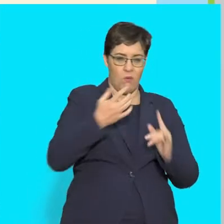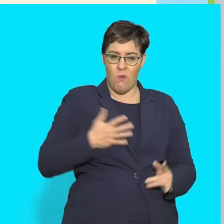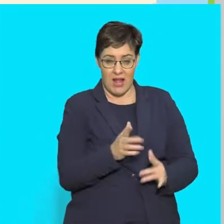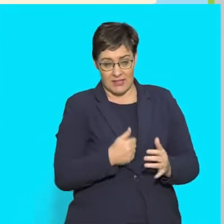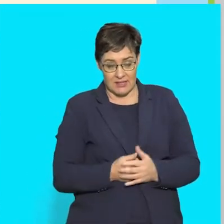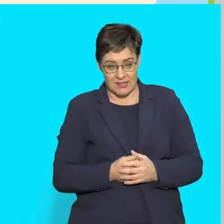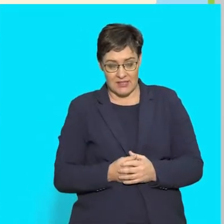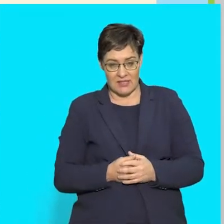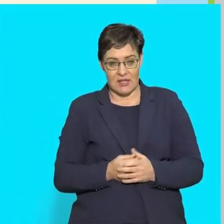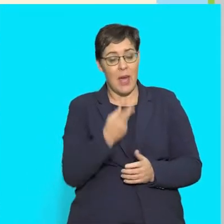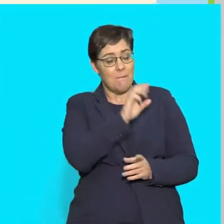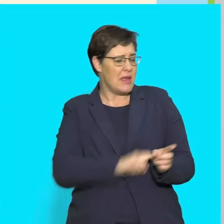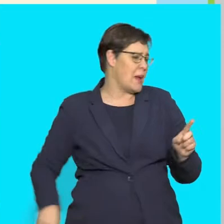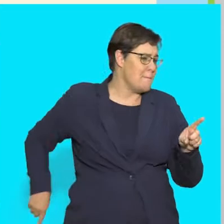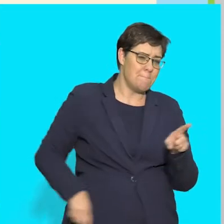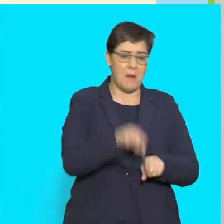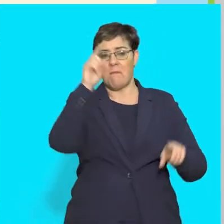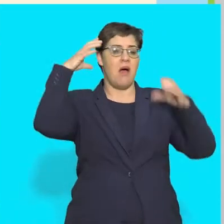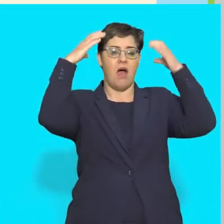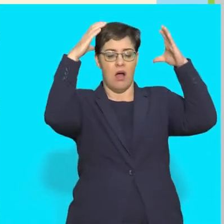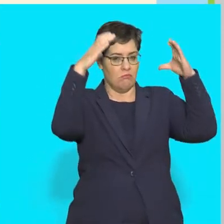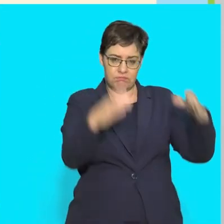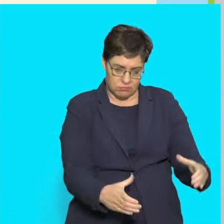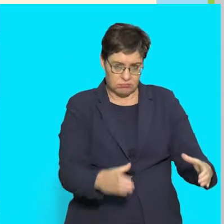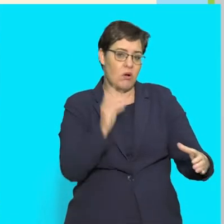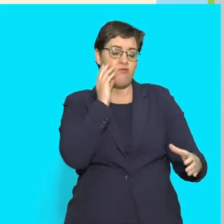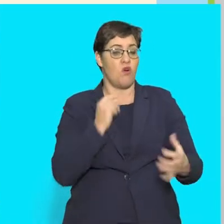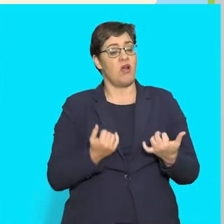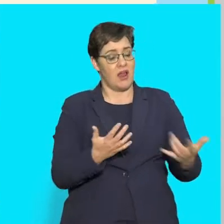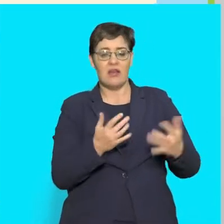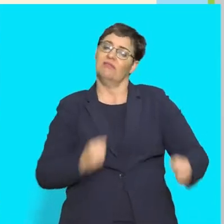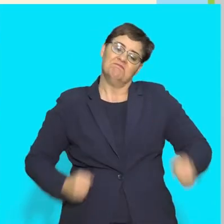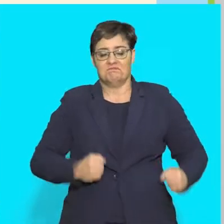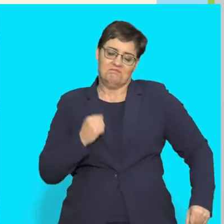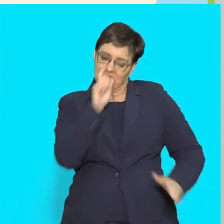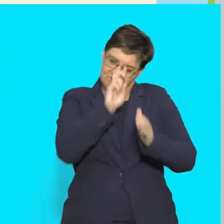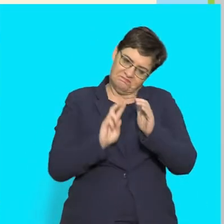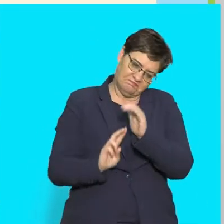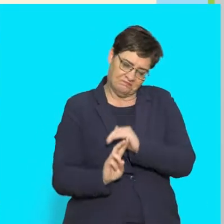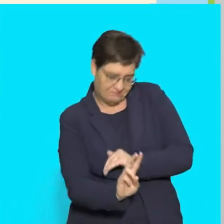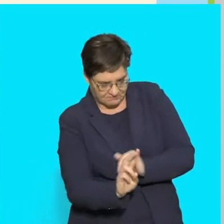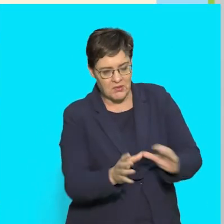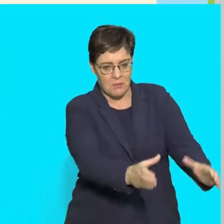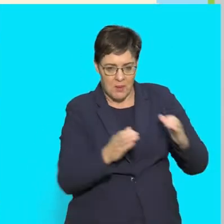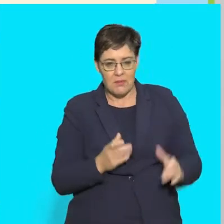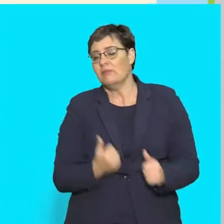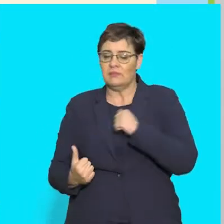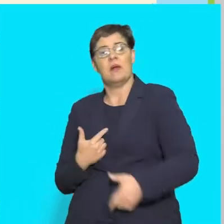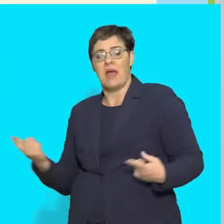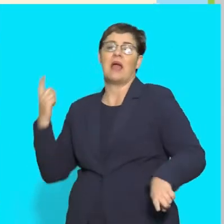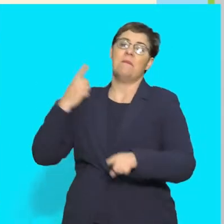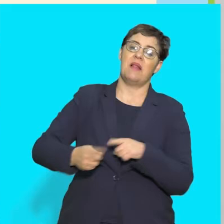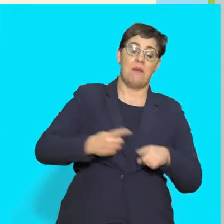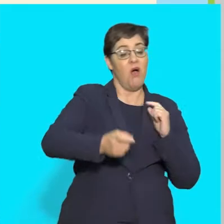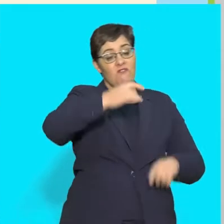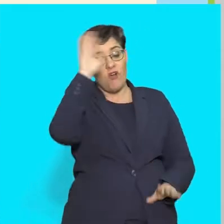goal. Peter kicked the ball into Gogo's garden, and they both ran to get the ball. They ran back to the field and